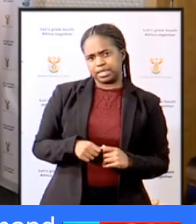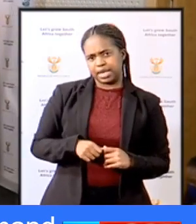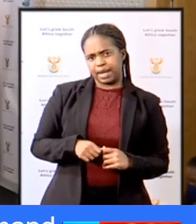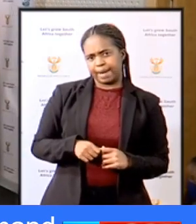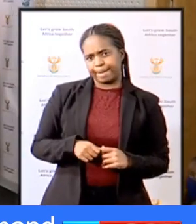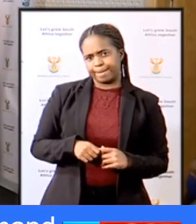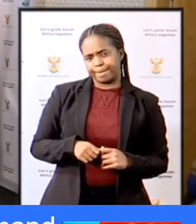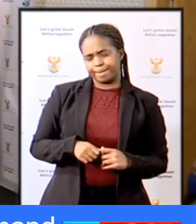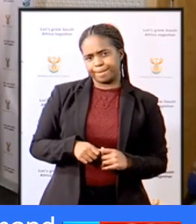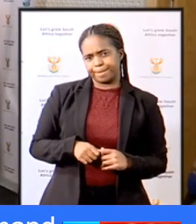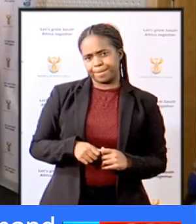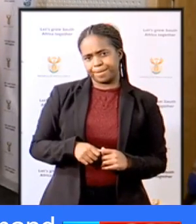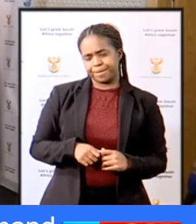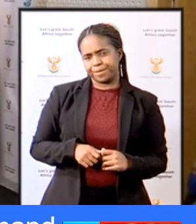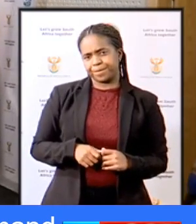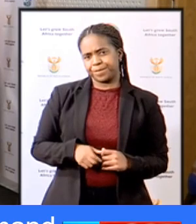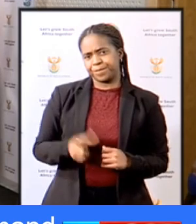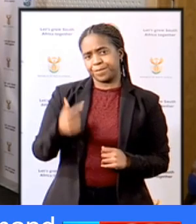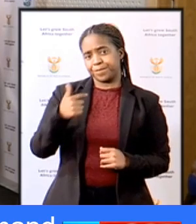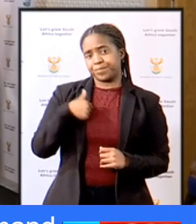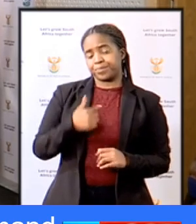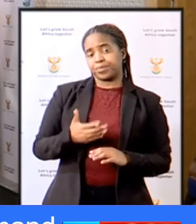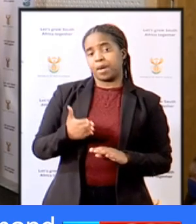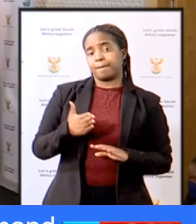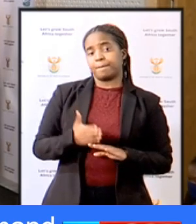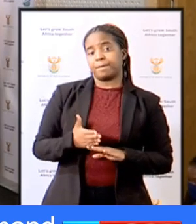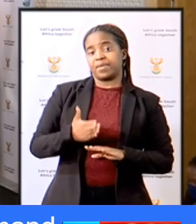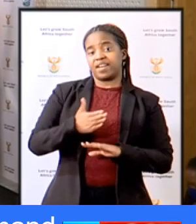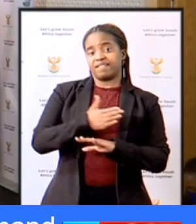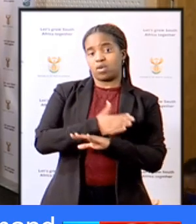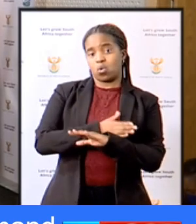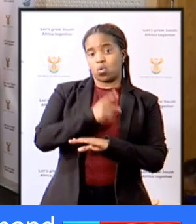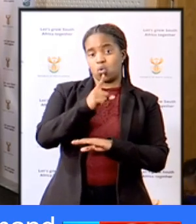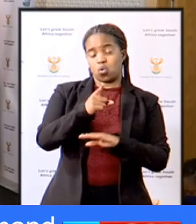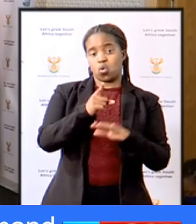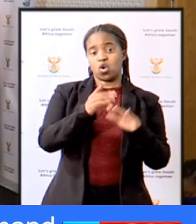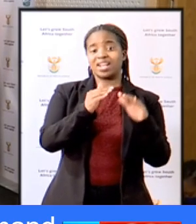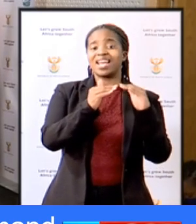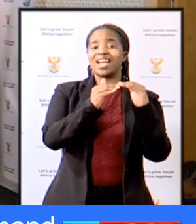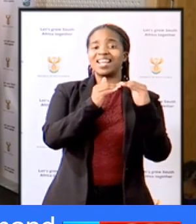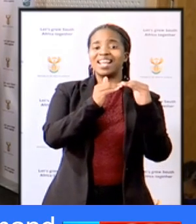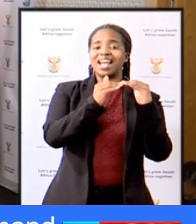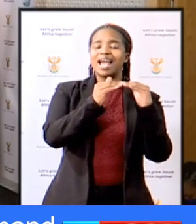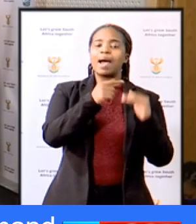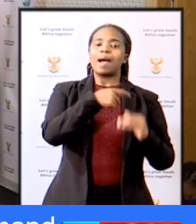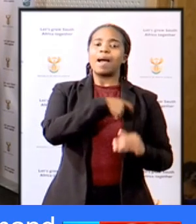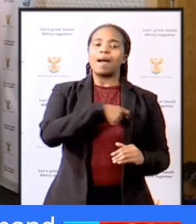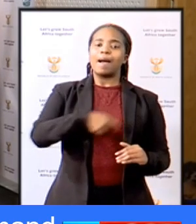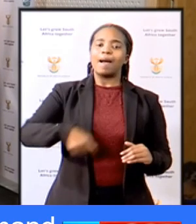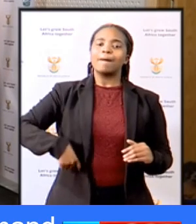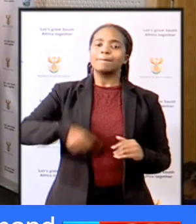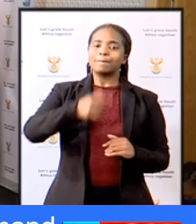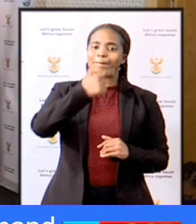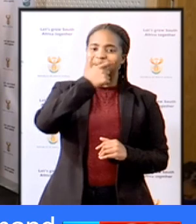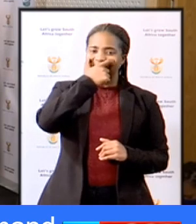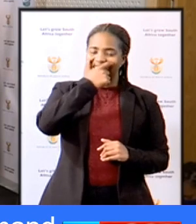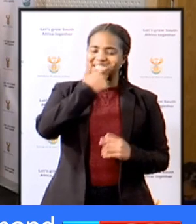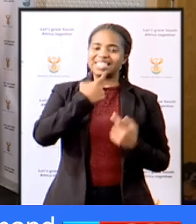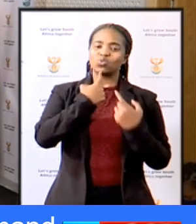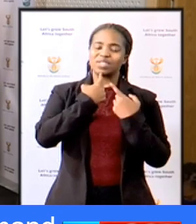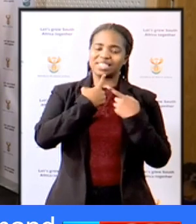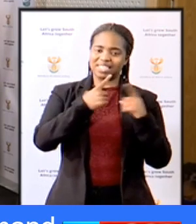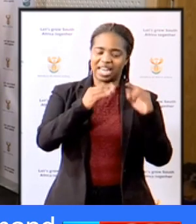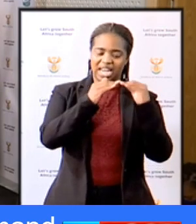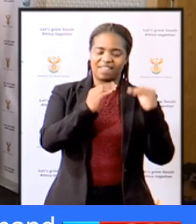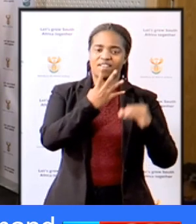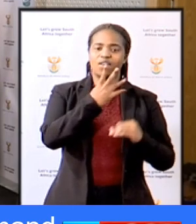question. Essentially, before the U-turn was made on the ban on cigarettes, the President announced that they would be lifting the ban